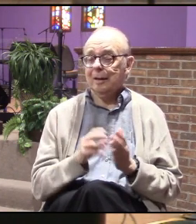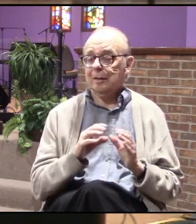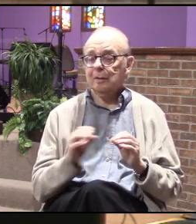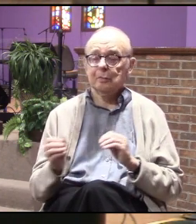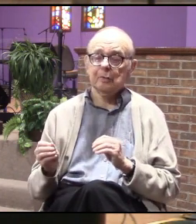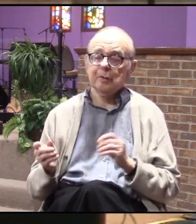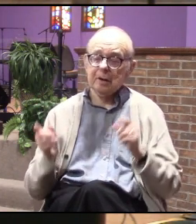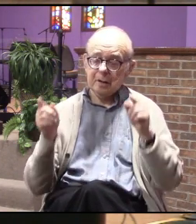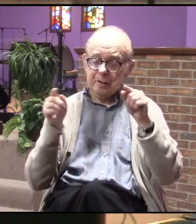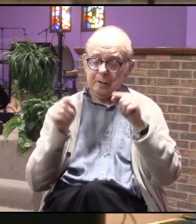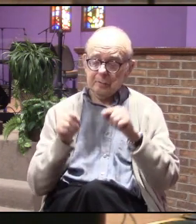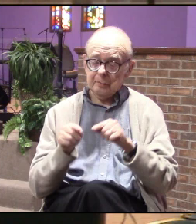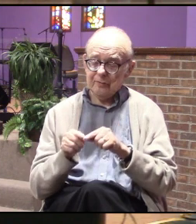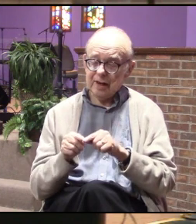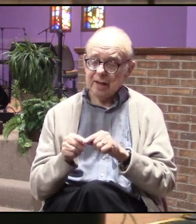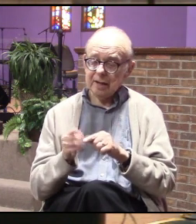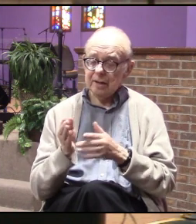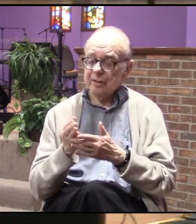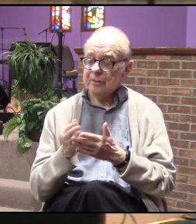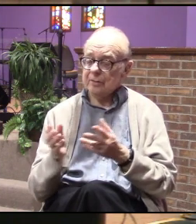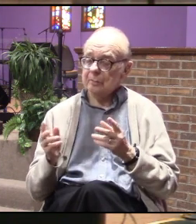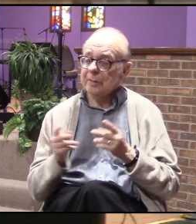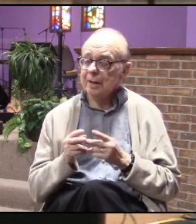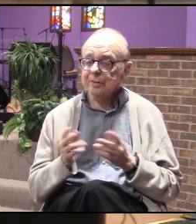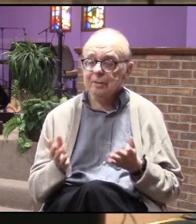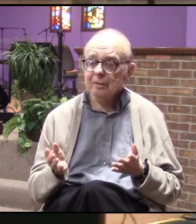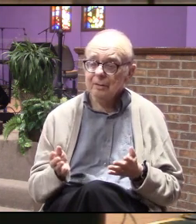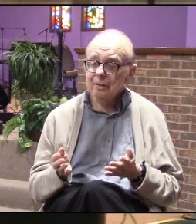me in a valley somewhere?